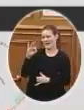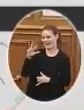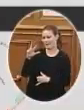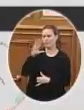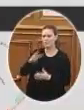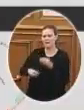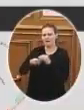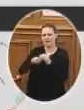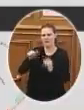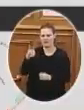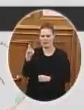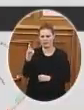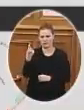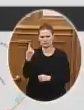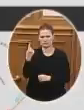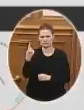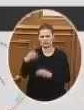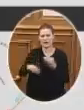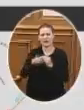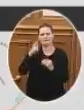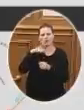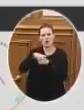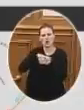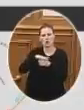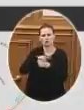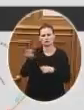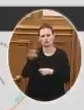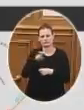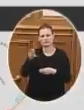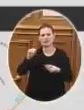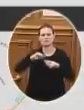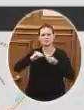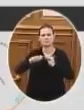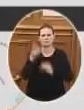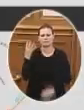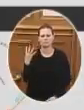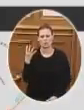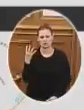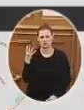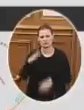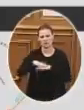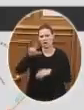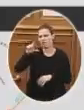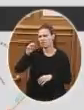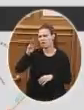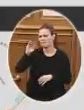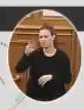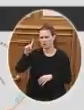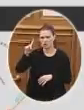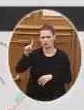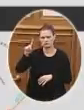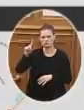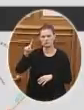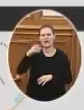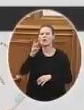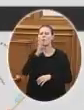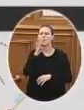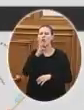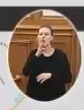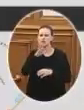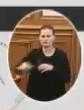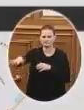service and open it up for local trips. The same thing with the 4, which runs along Lombard Street, then along the waterfront on Bay